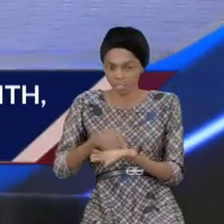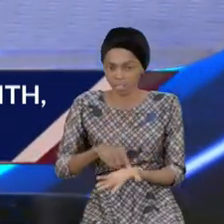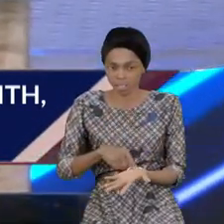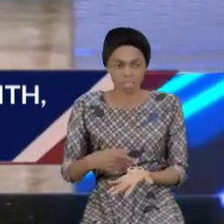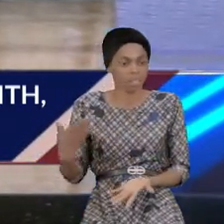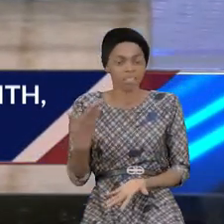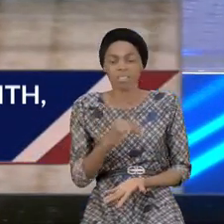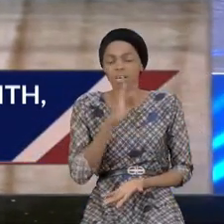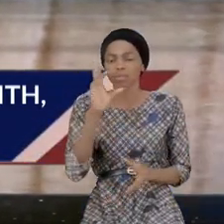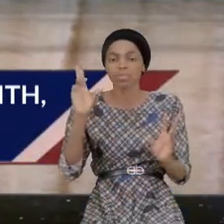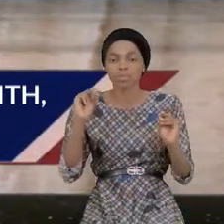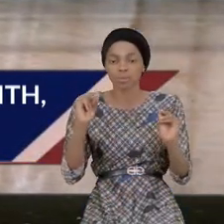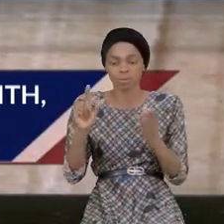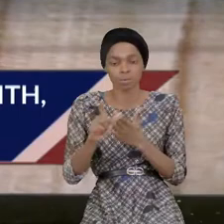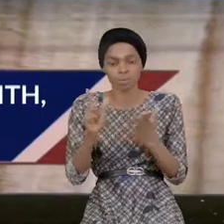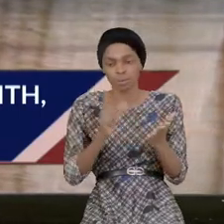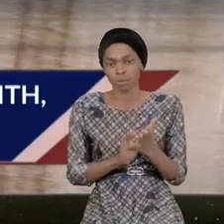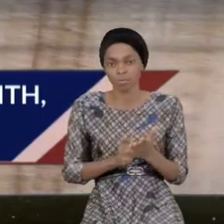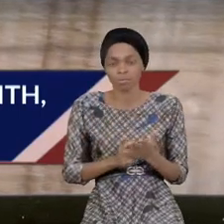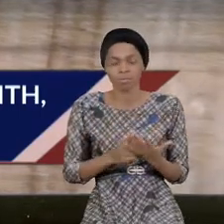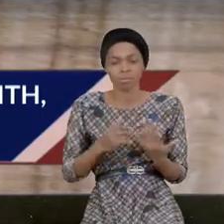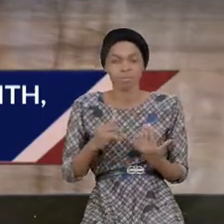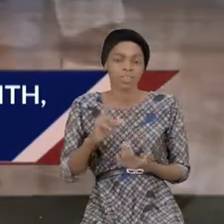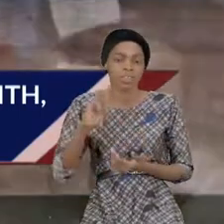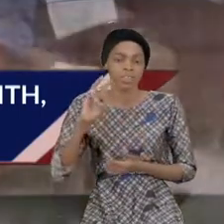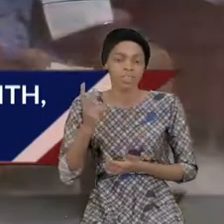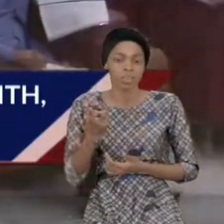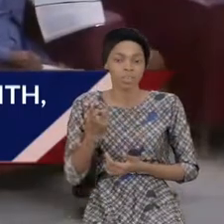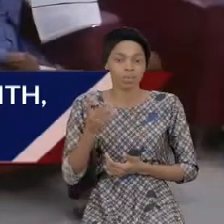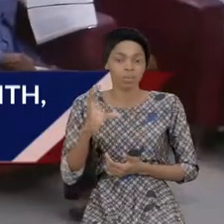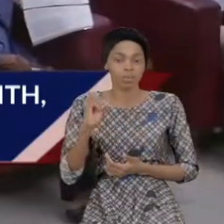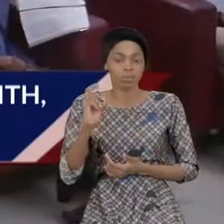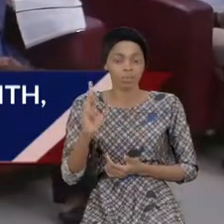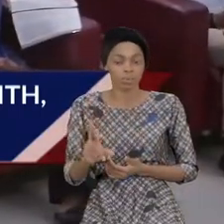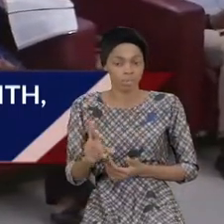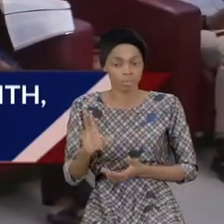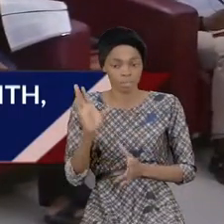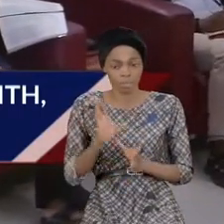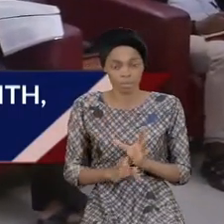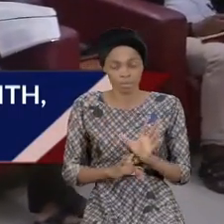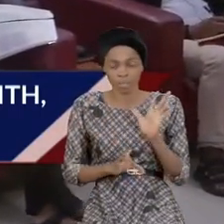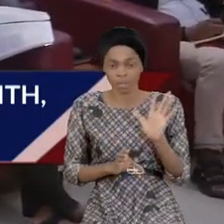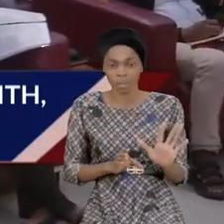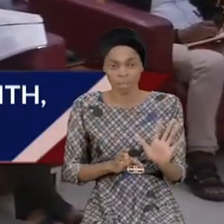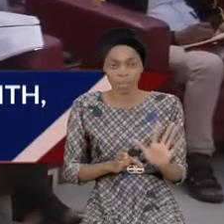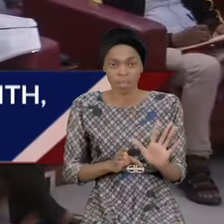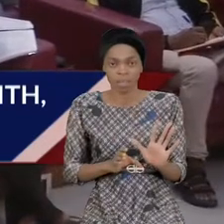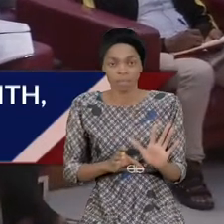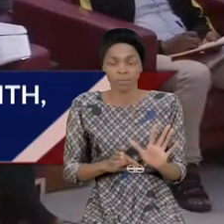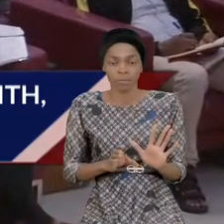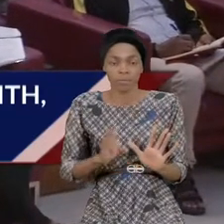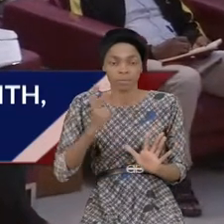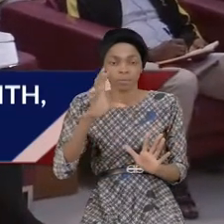is no law. Look at 2 Corinthians chapter 5, reading